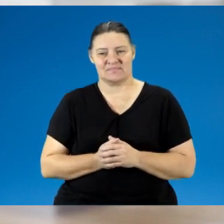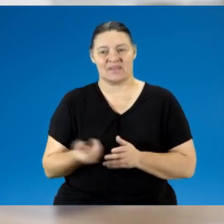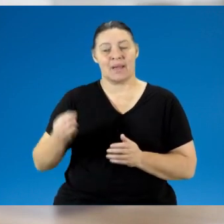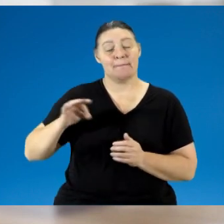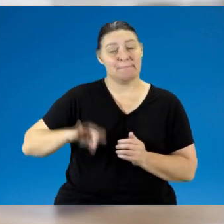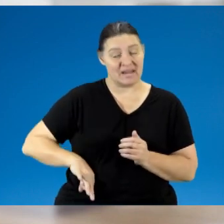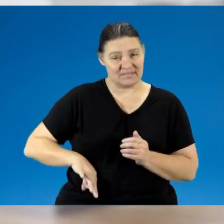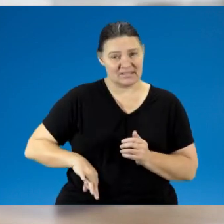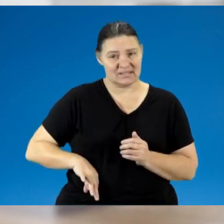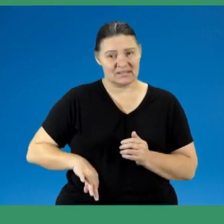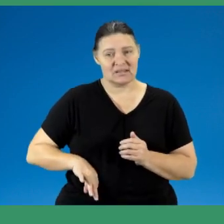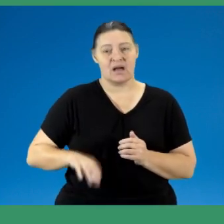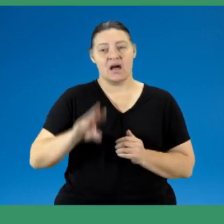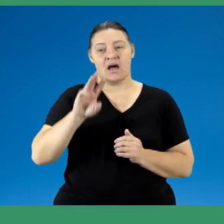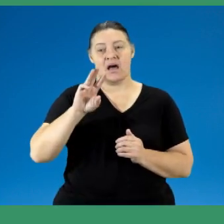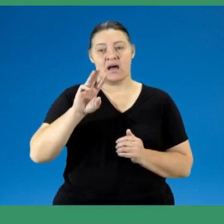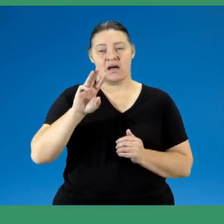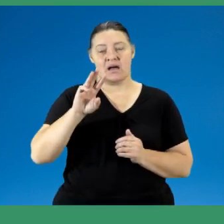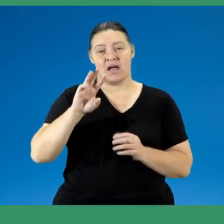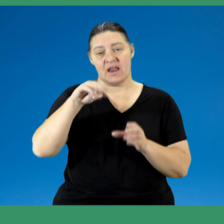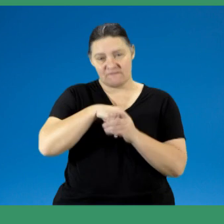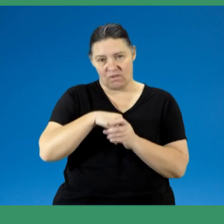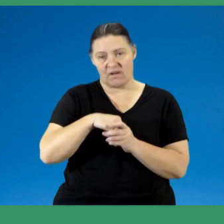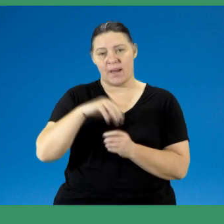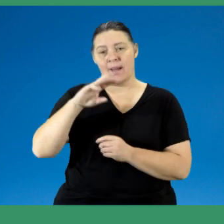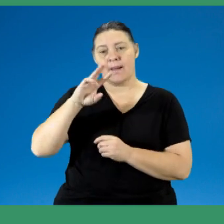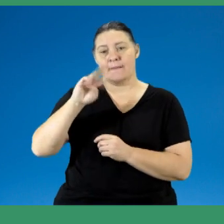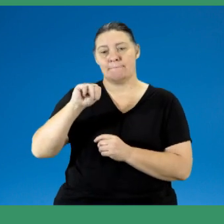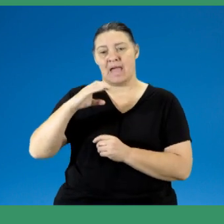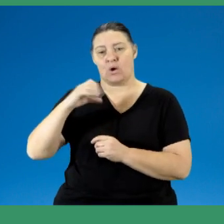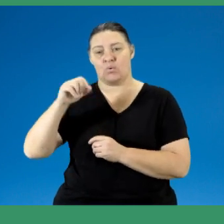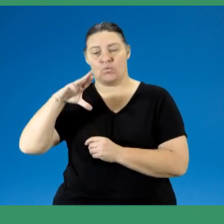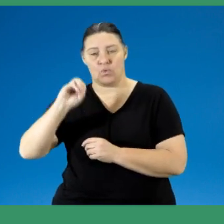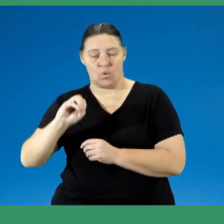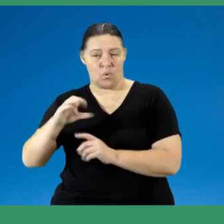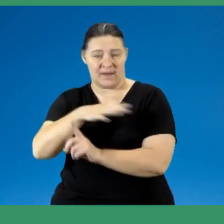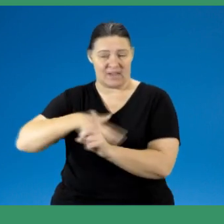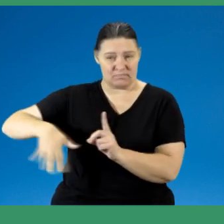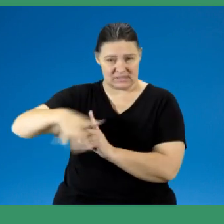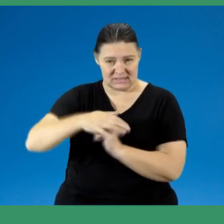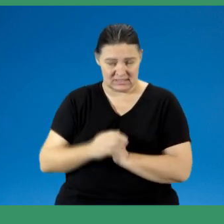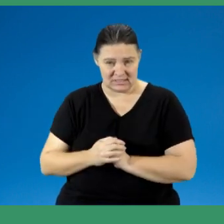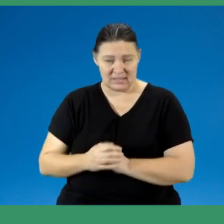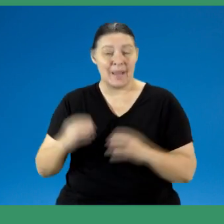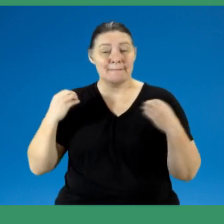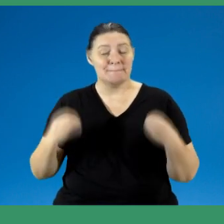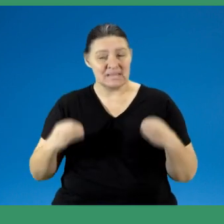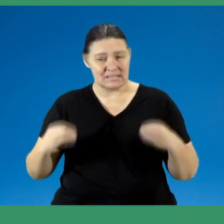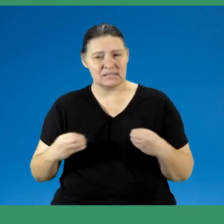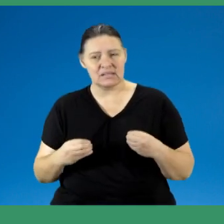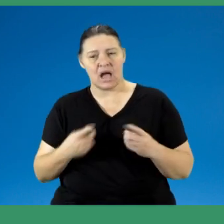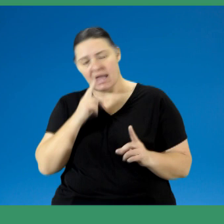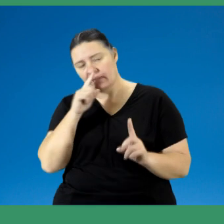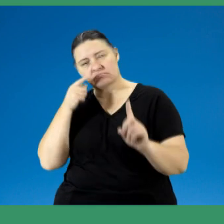Now, benefits of the macro, of being involved in the macro environment. The business can